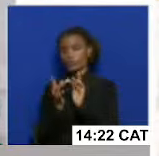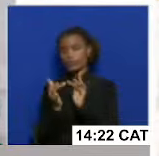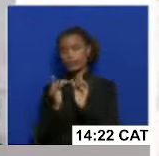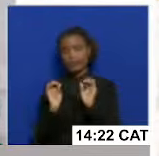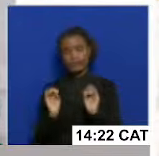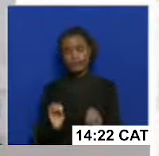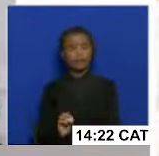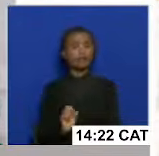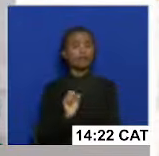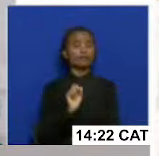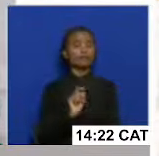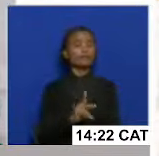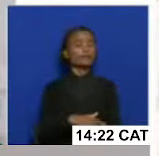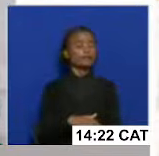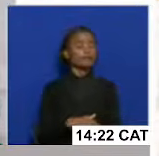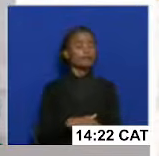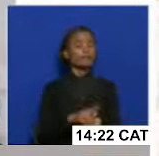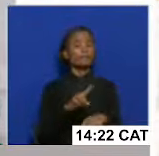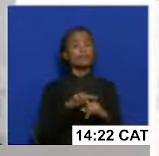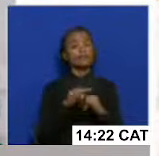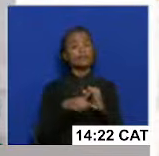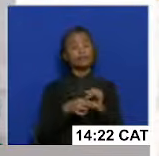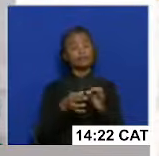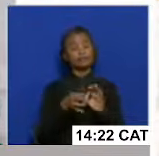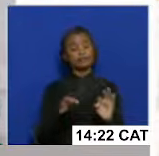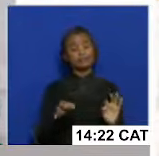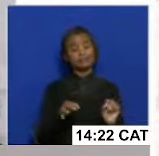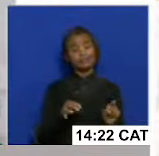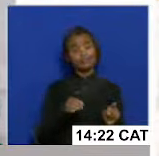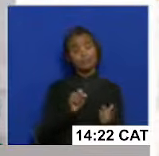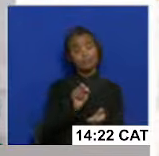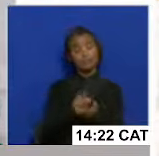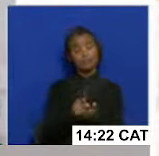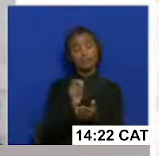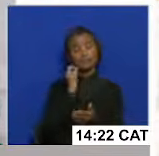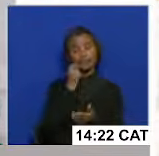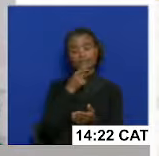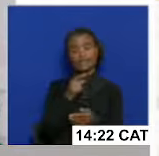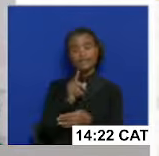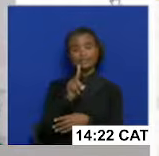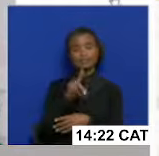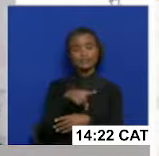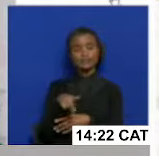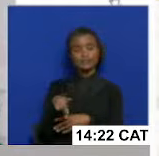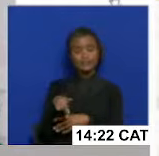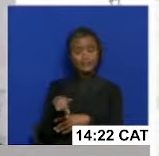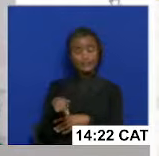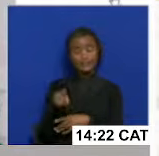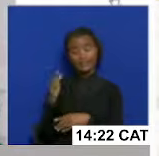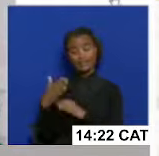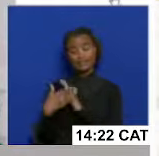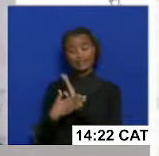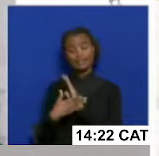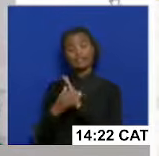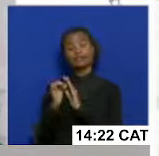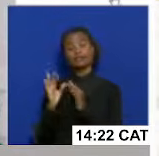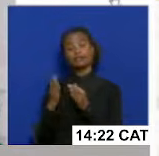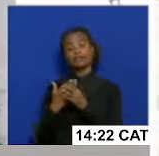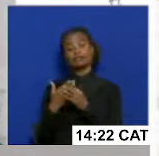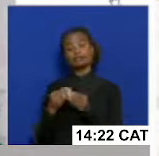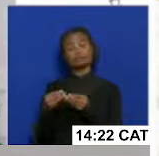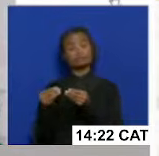where Officer Stoll says, we have made plans to sort out the DPP that side when the case goes. DPP can only be Director